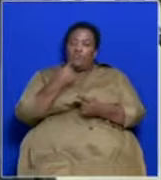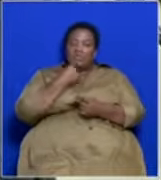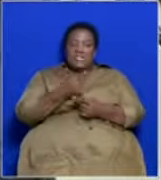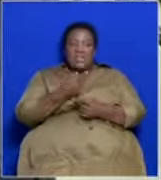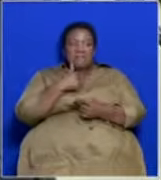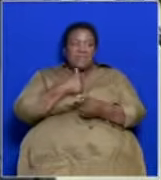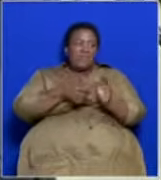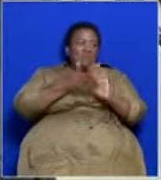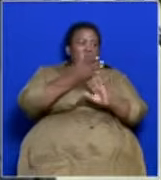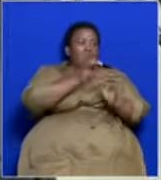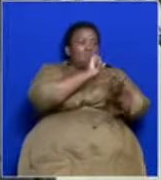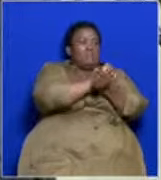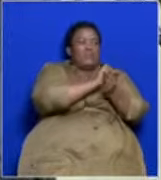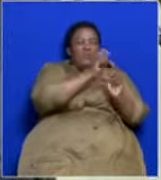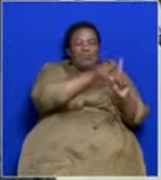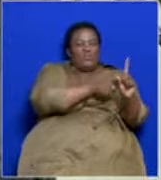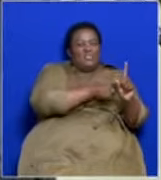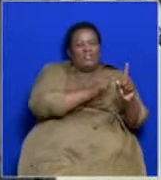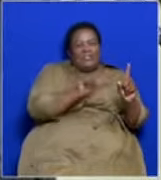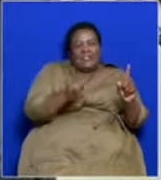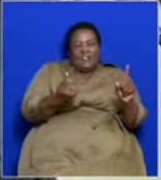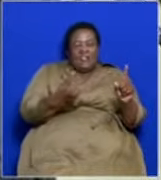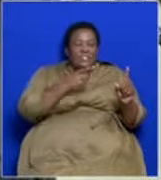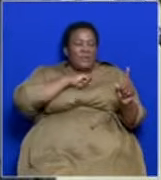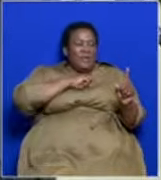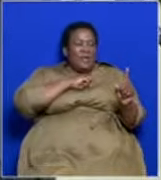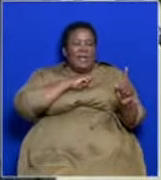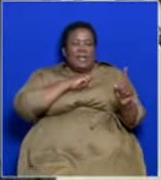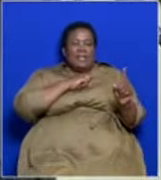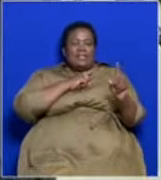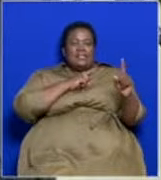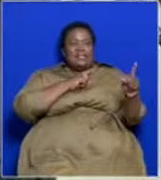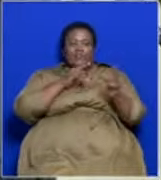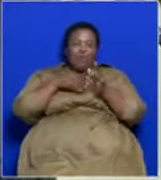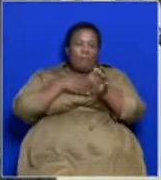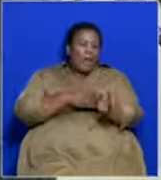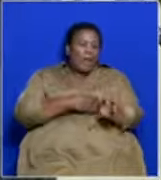because it's not complying with what